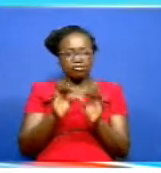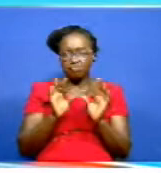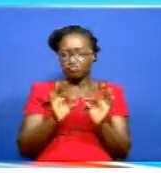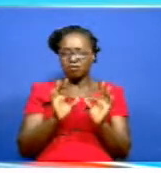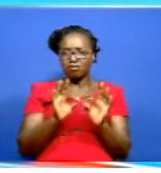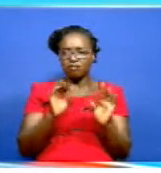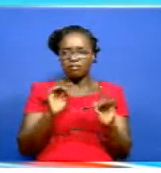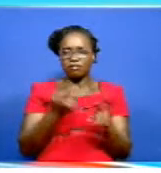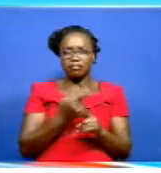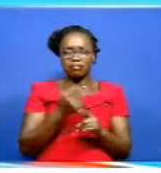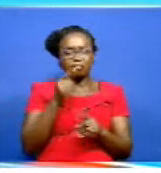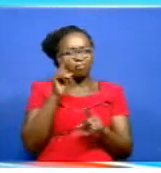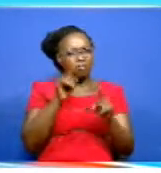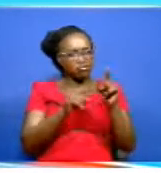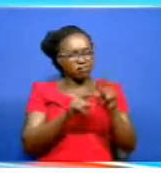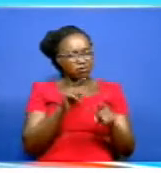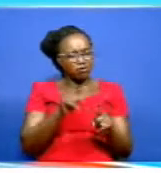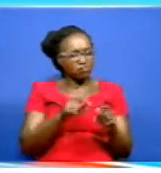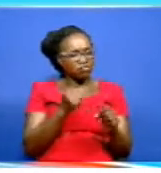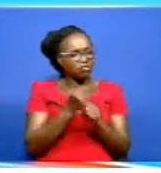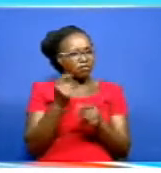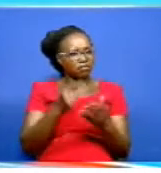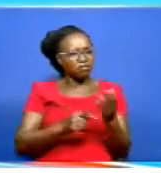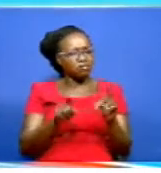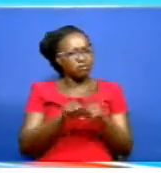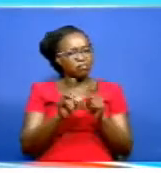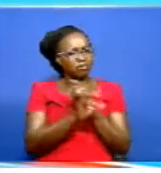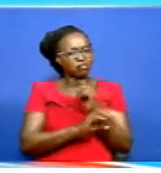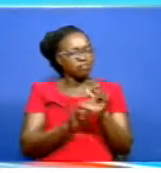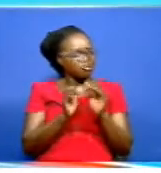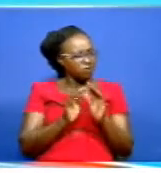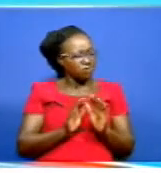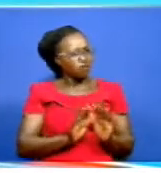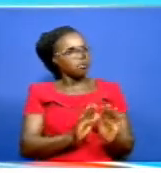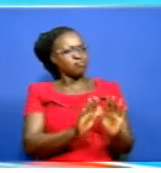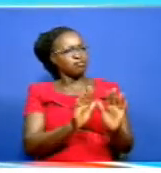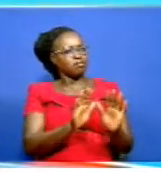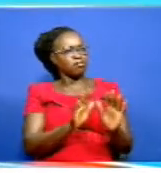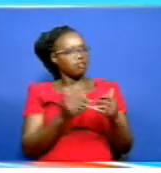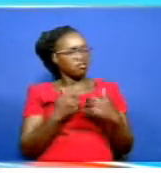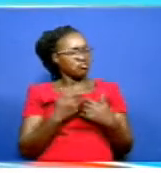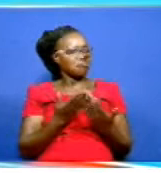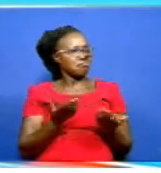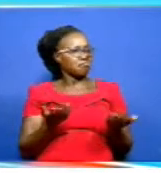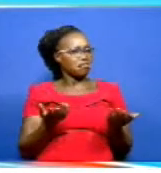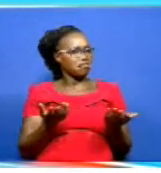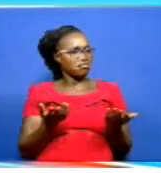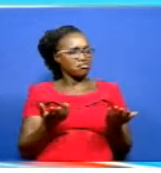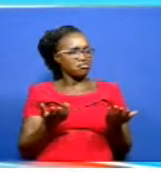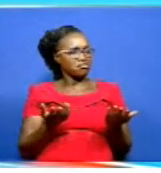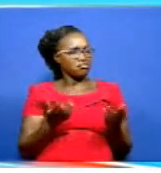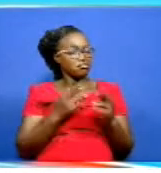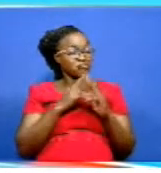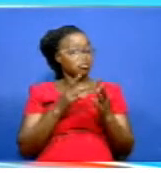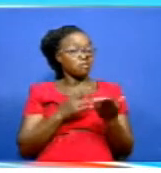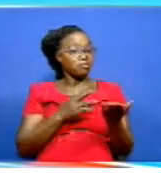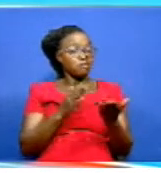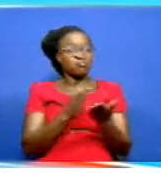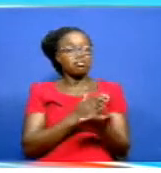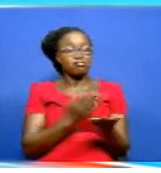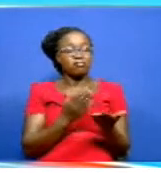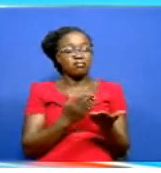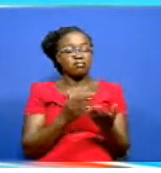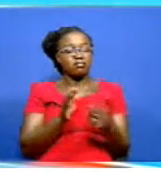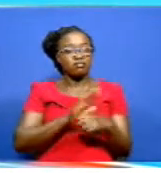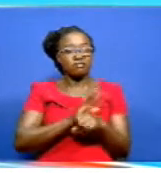variants, what should we do as a country to avoid having them? Because reports are out that some of the